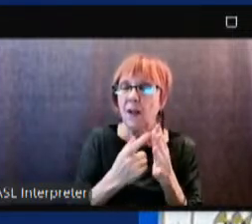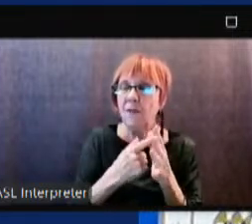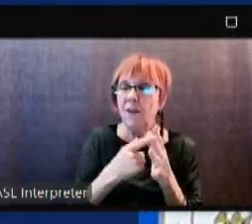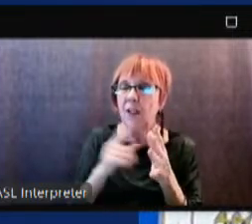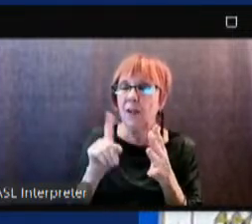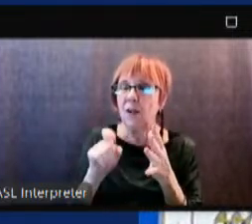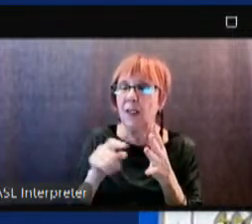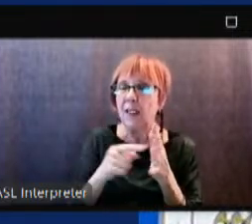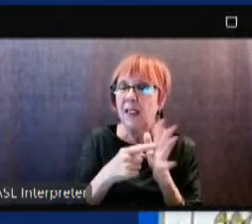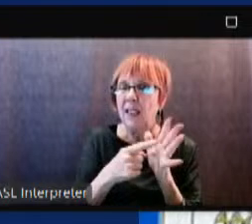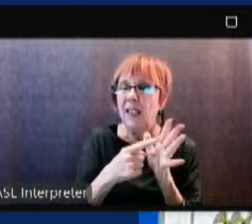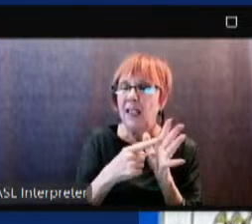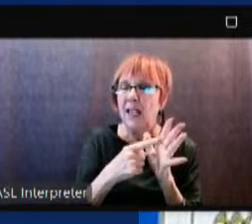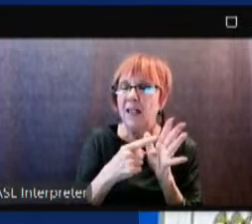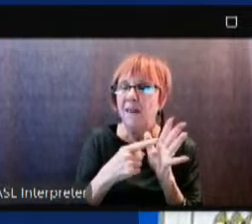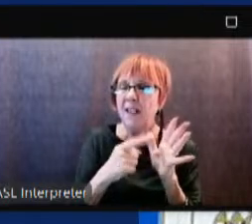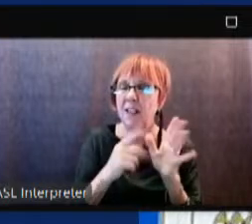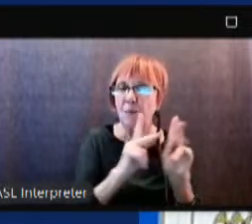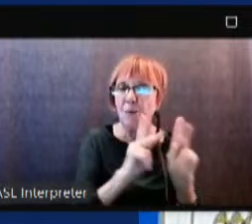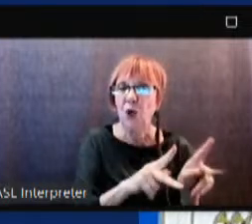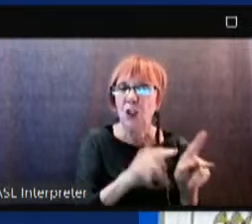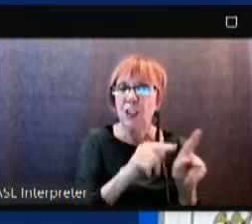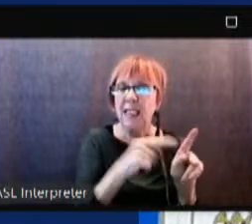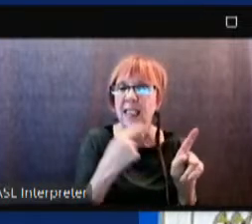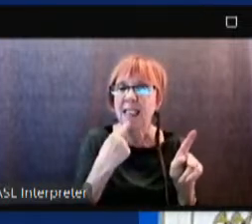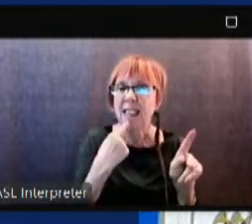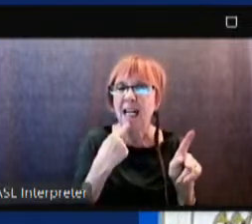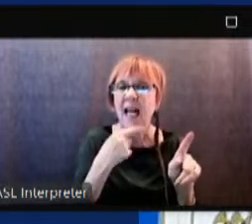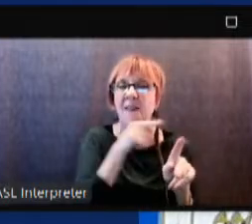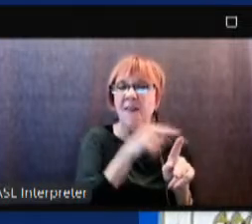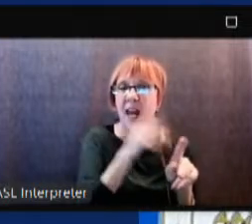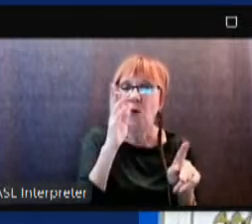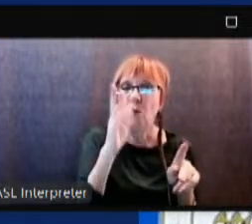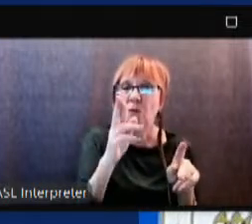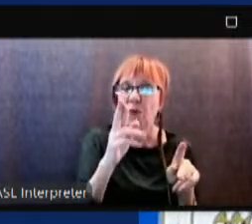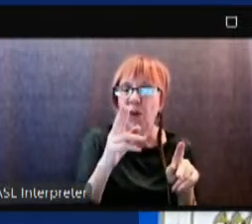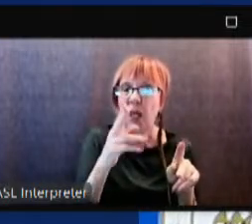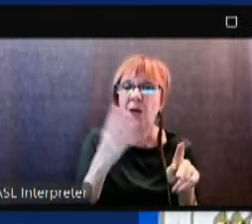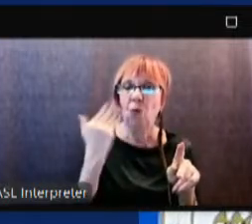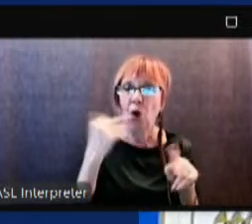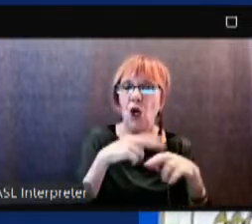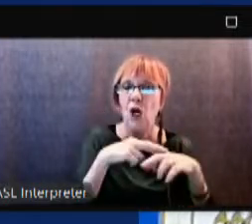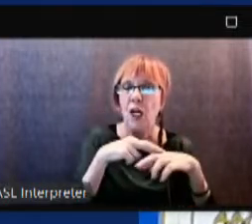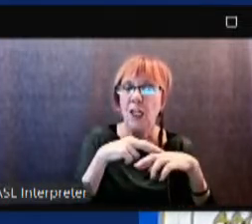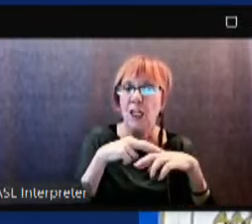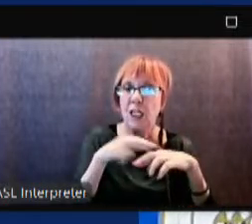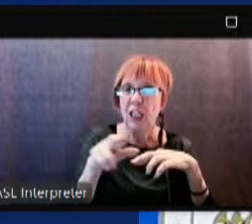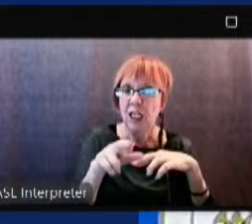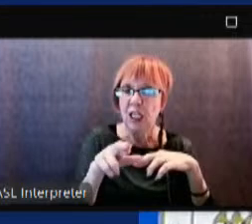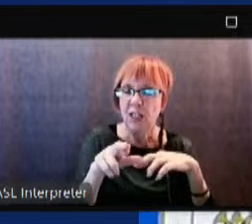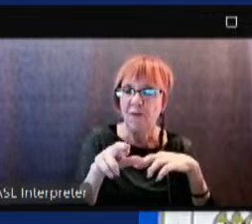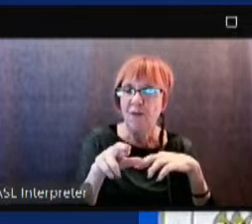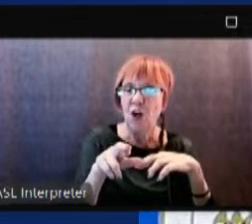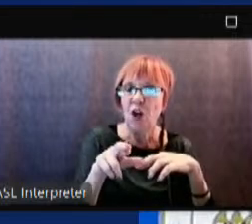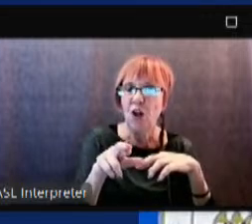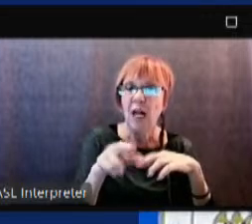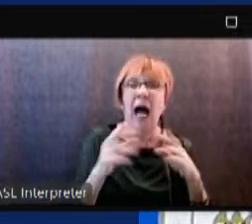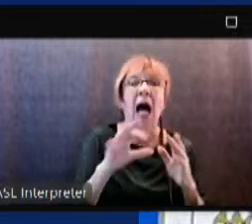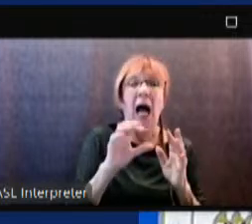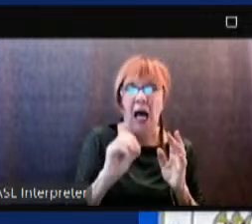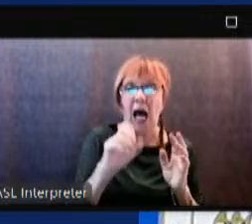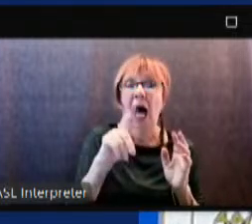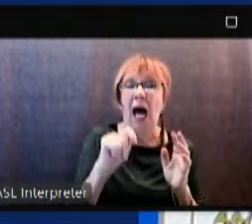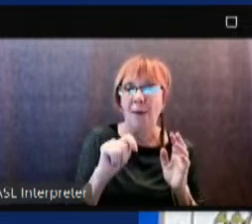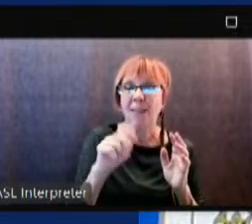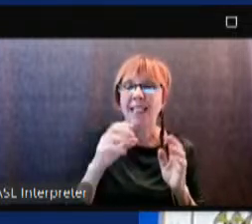this particular constituent says that, so they were deferred, opted out and deferred to phase 2. But this person is